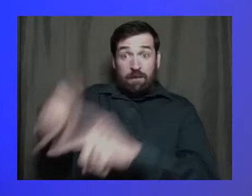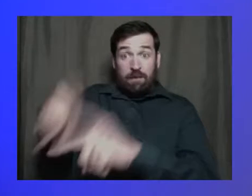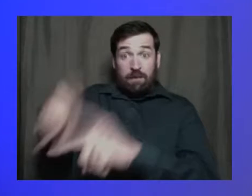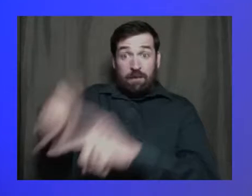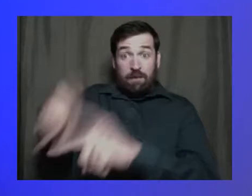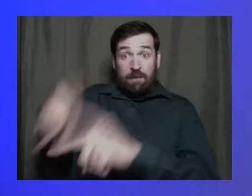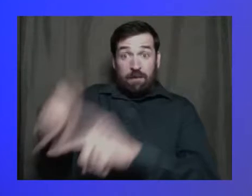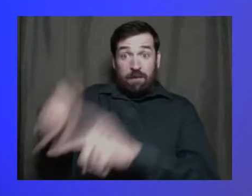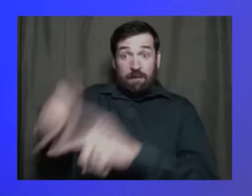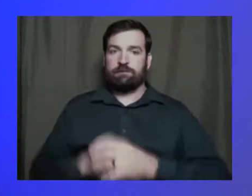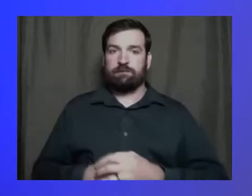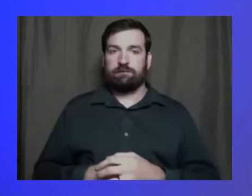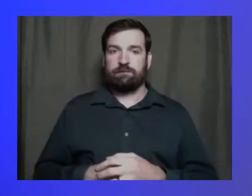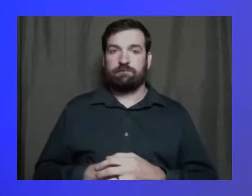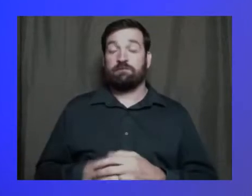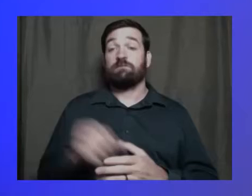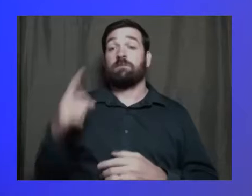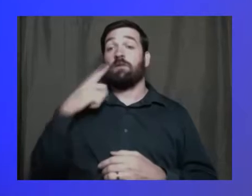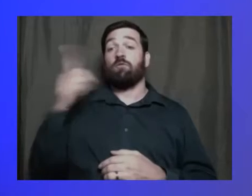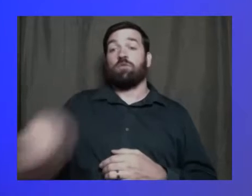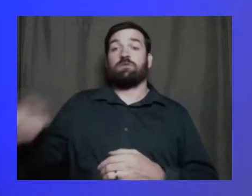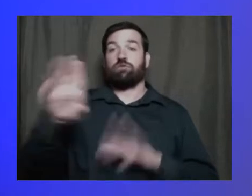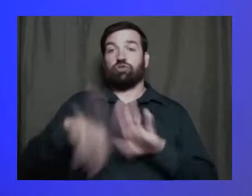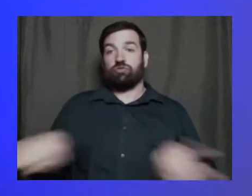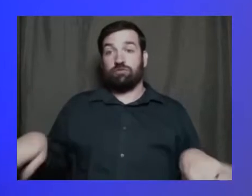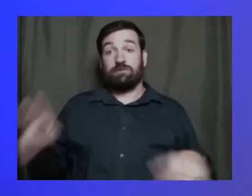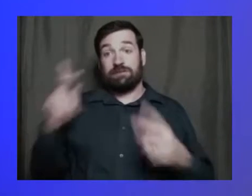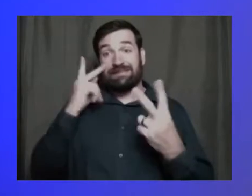higher than what we're seeing from post-COVID-19